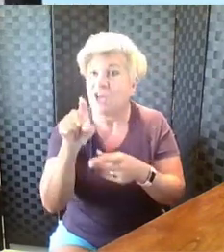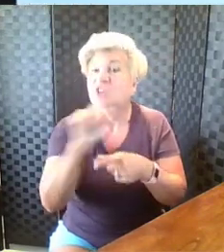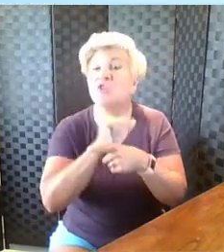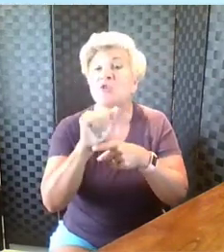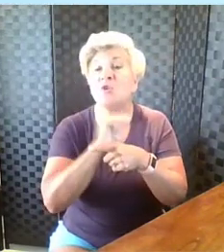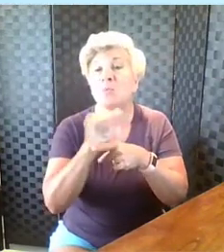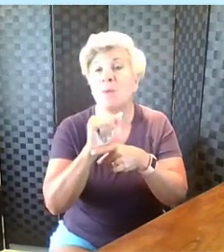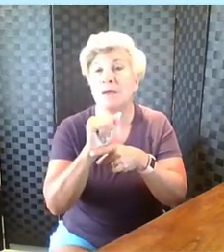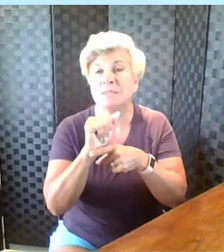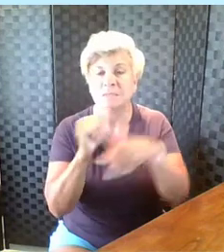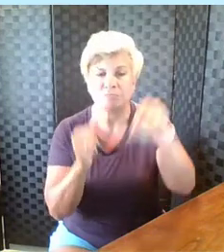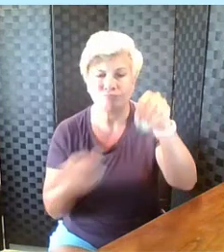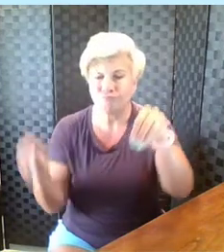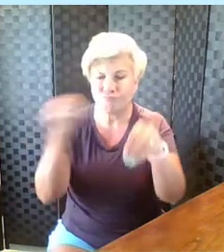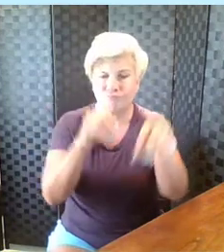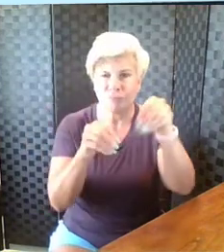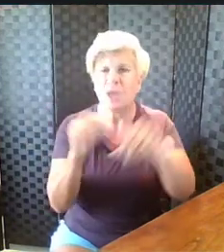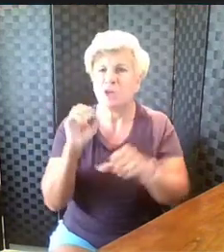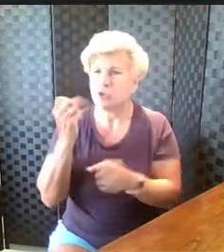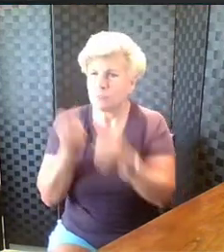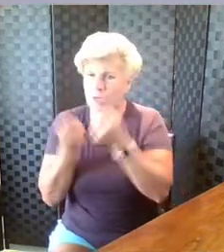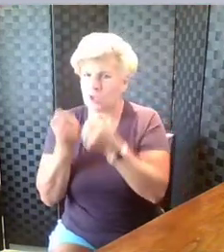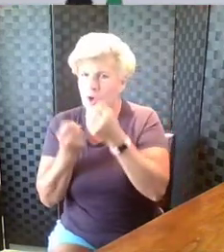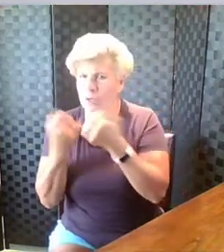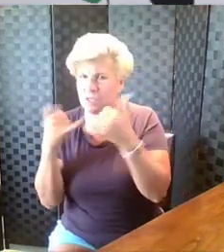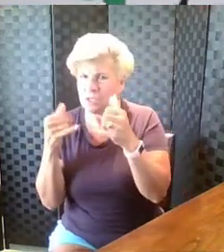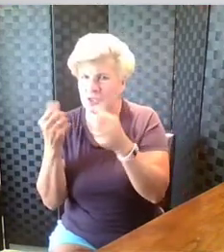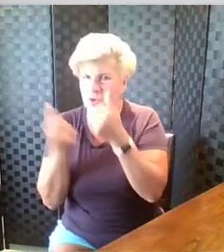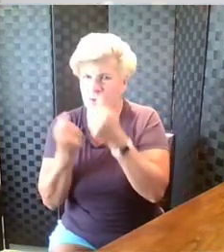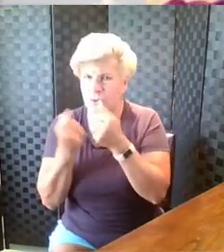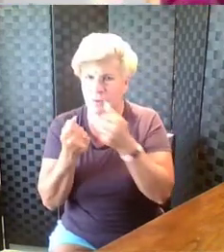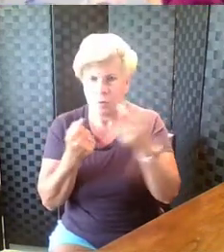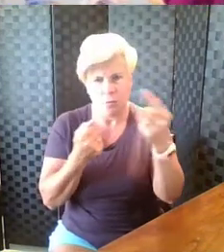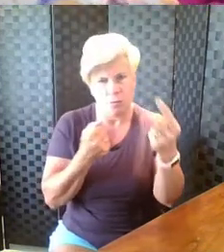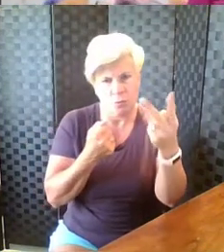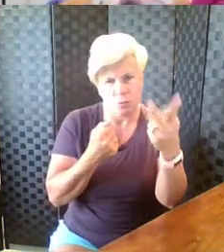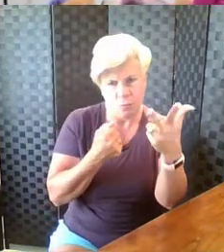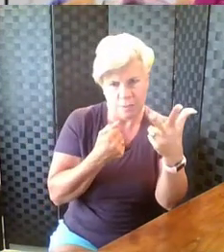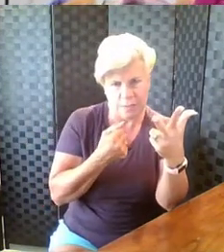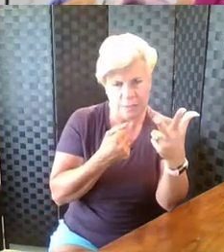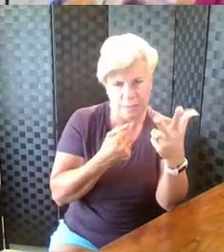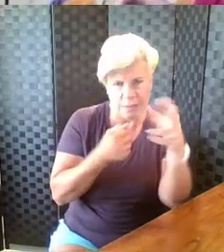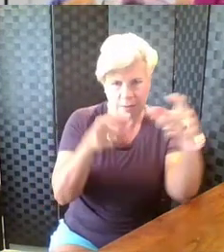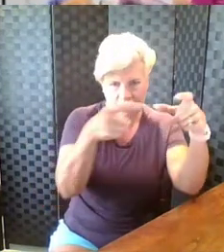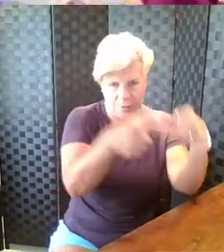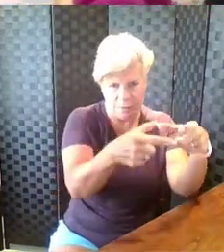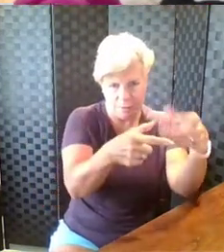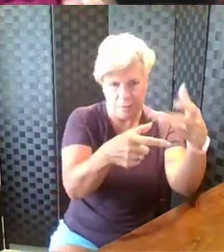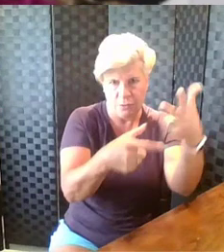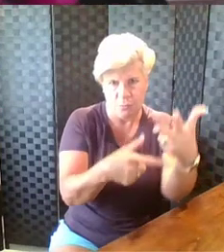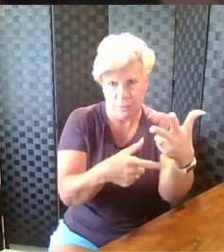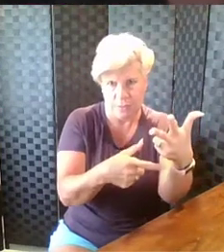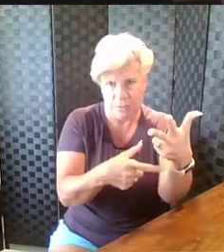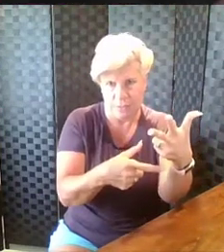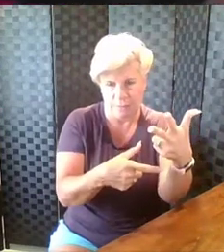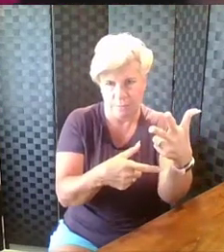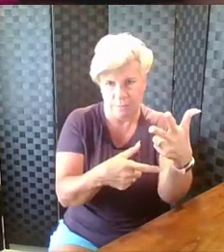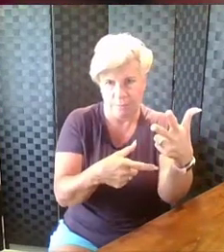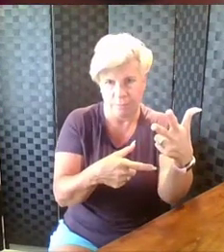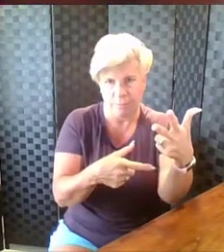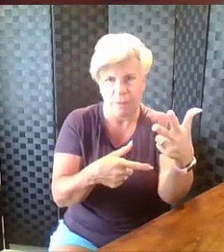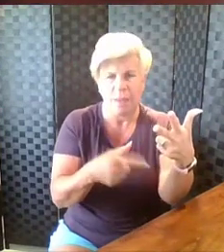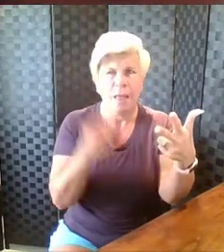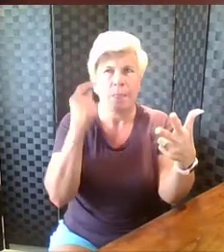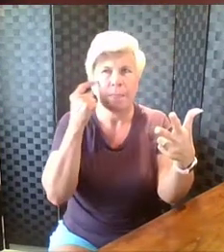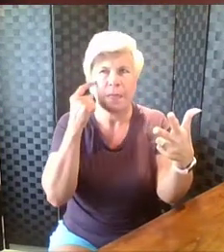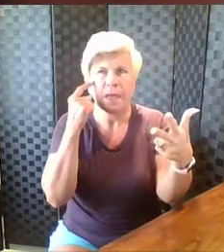some objects. So I'm just going to use my cars here. I'm going to put 3 cars in my first circle, and now I'm going to try to come